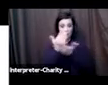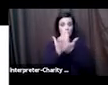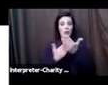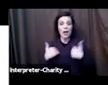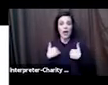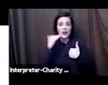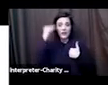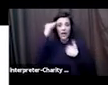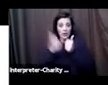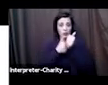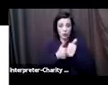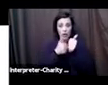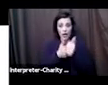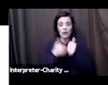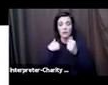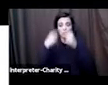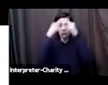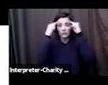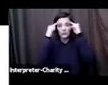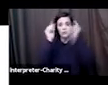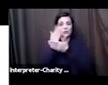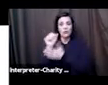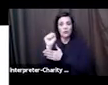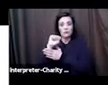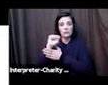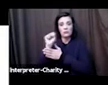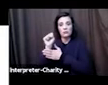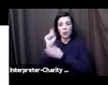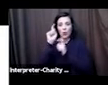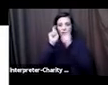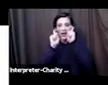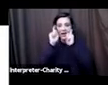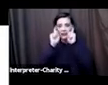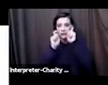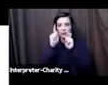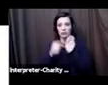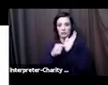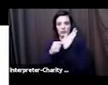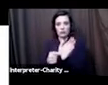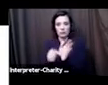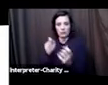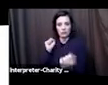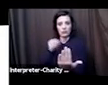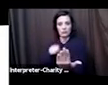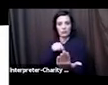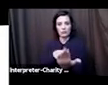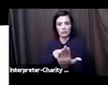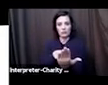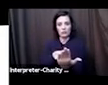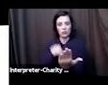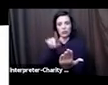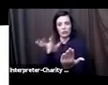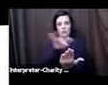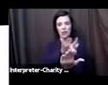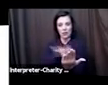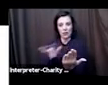that means that they can have a little bit of residual head movement or facial movement to be able to navigate their device. And the particular app on this